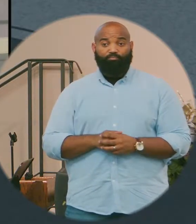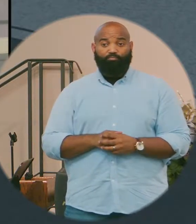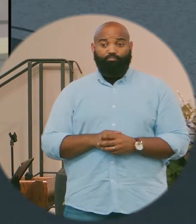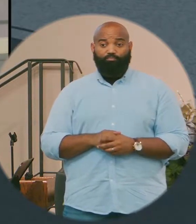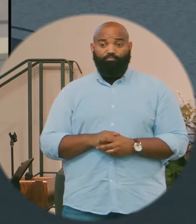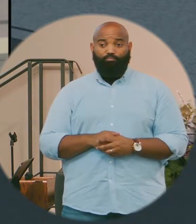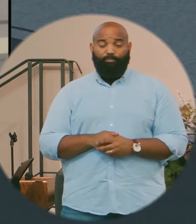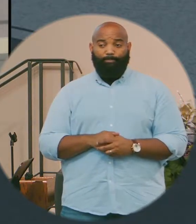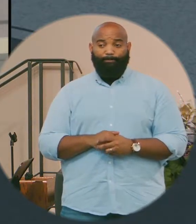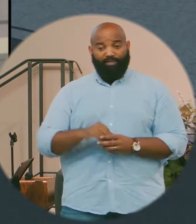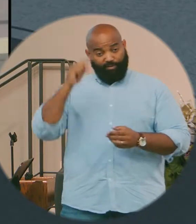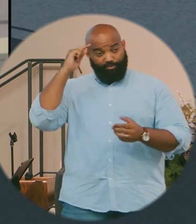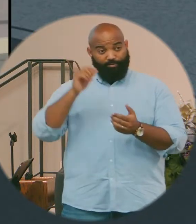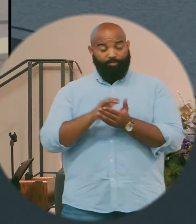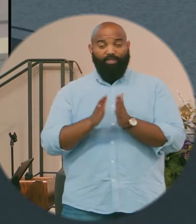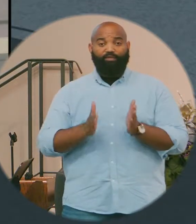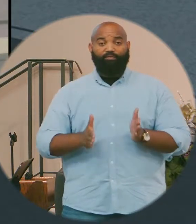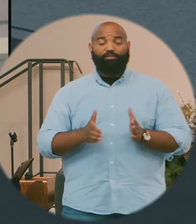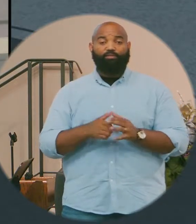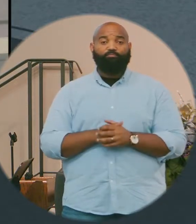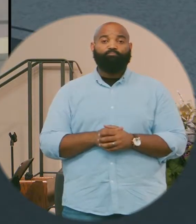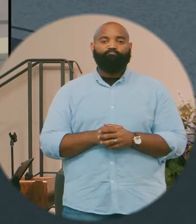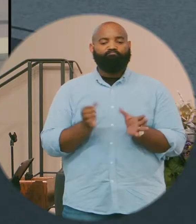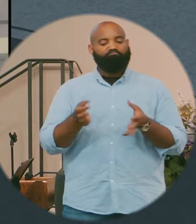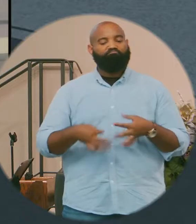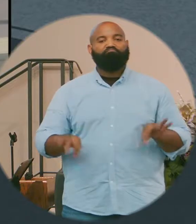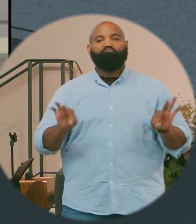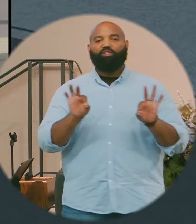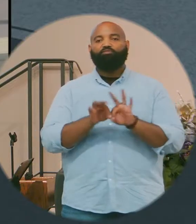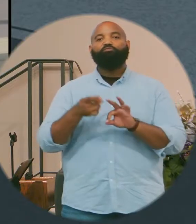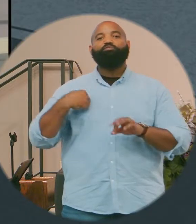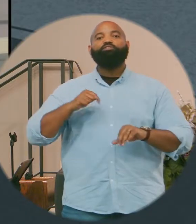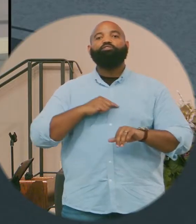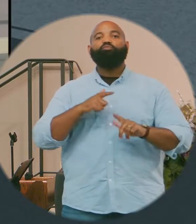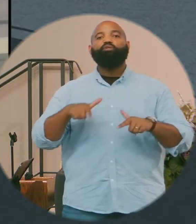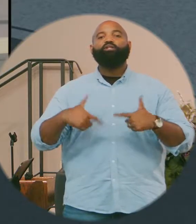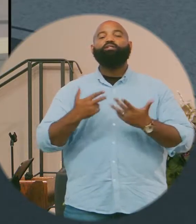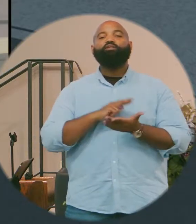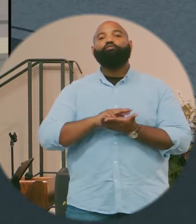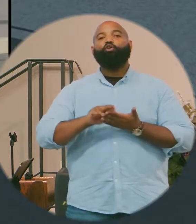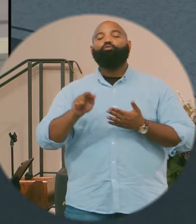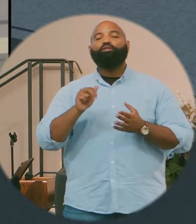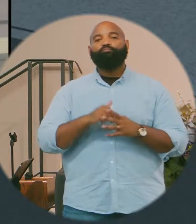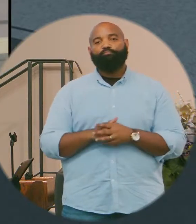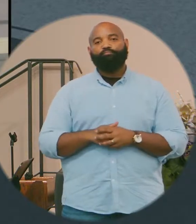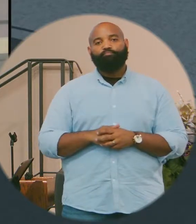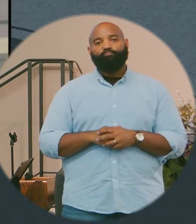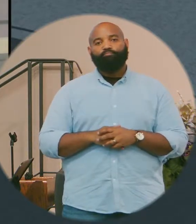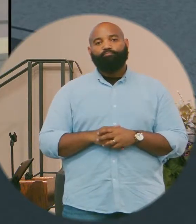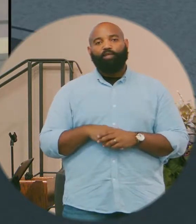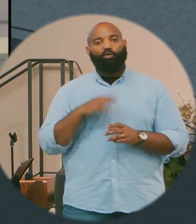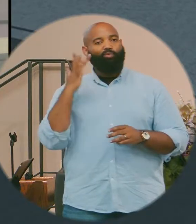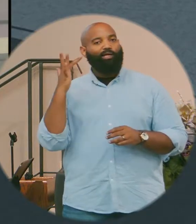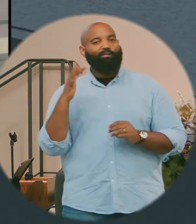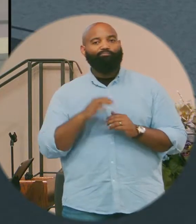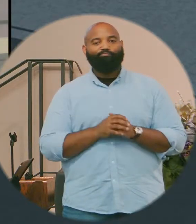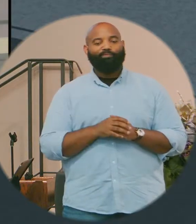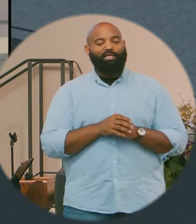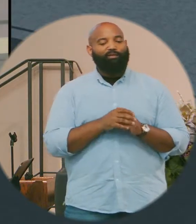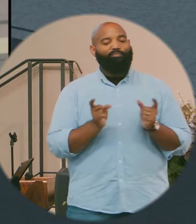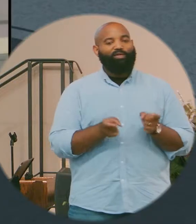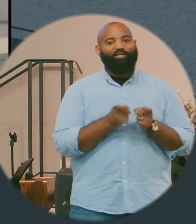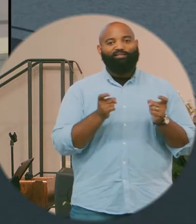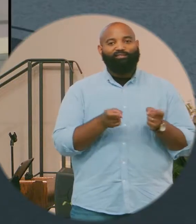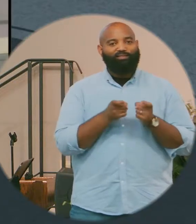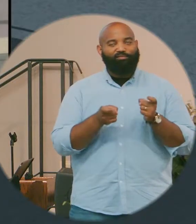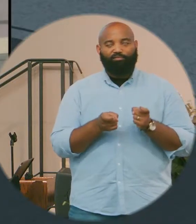so as believers, it's important for us to walk out consecration, because sin grieves the Holy